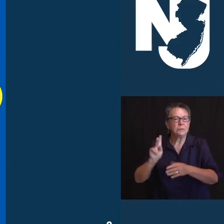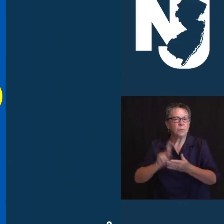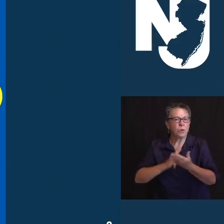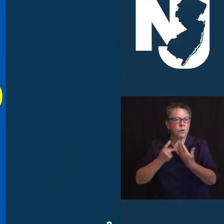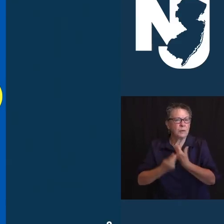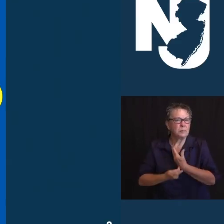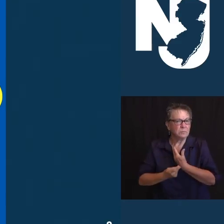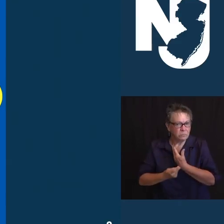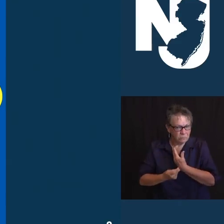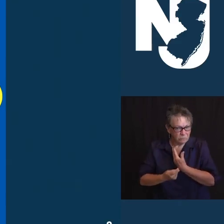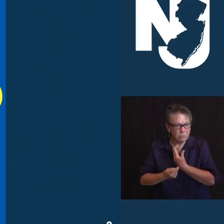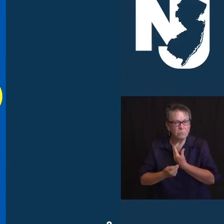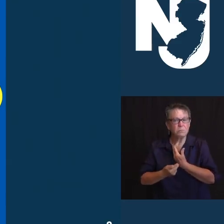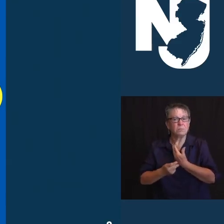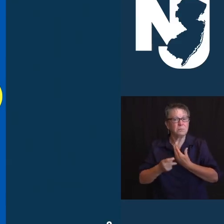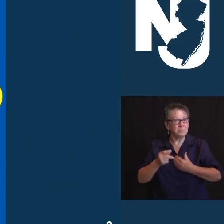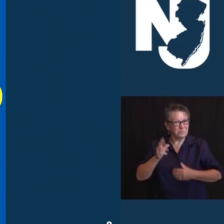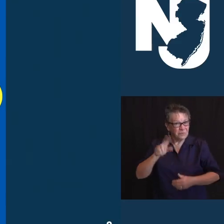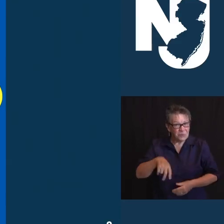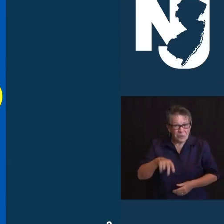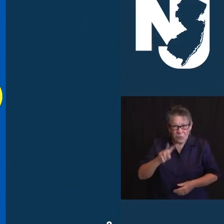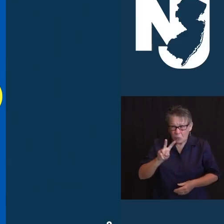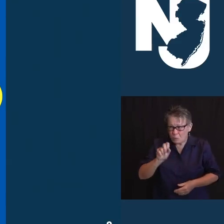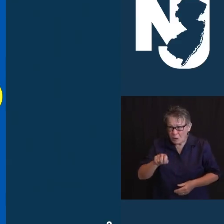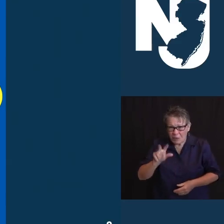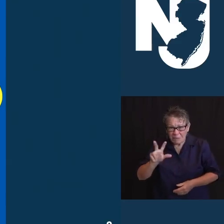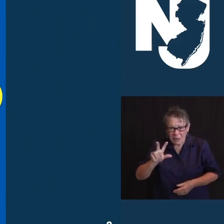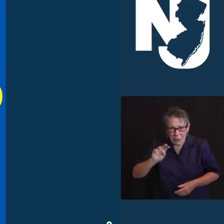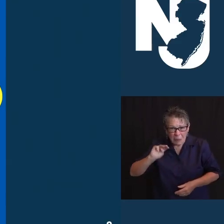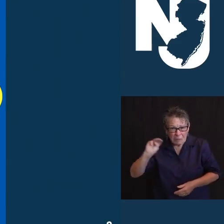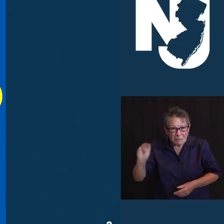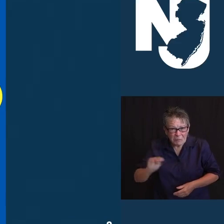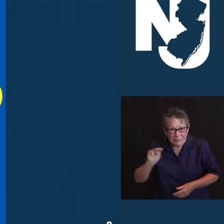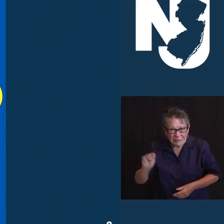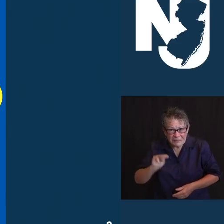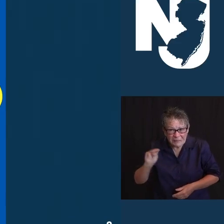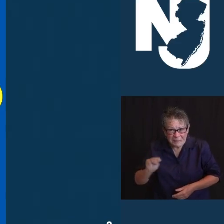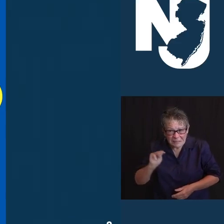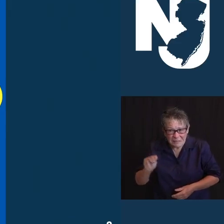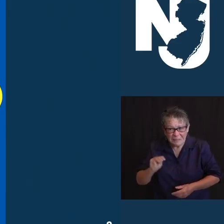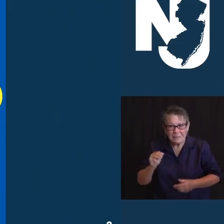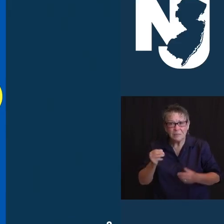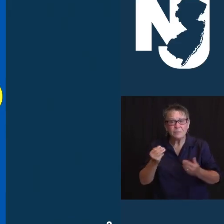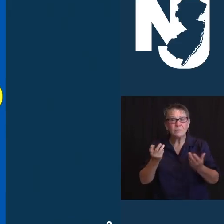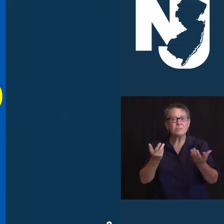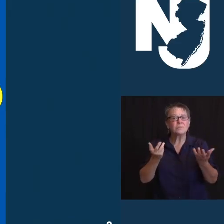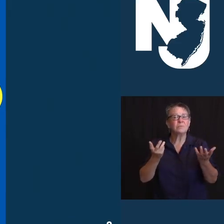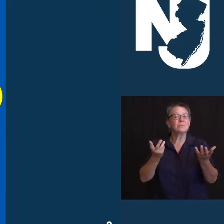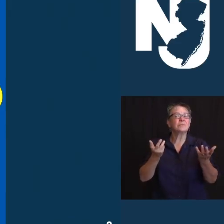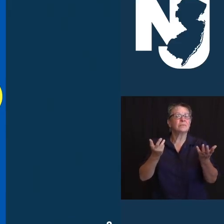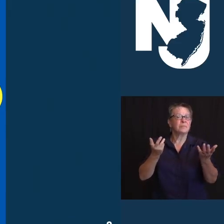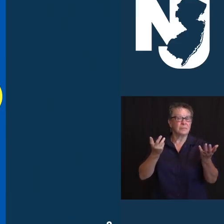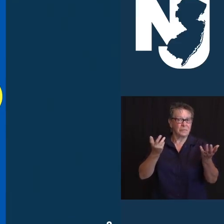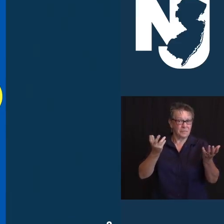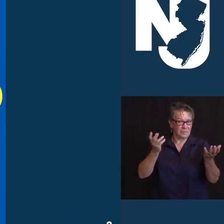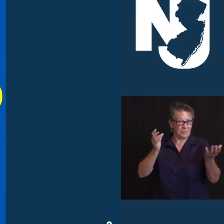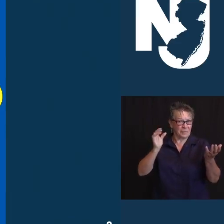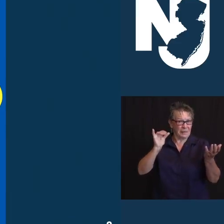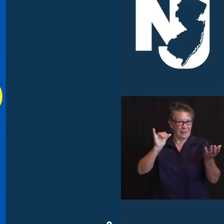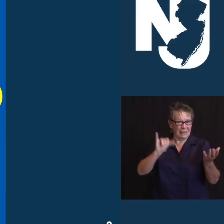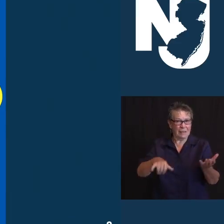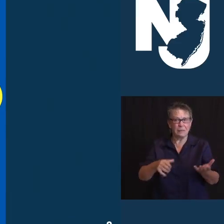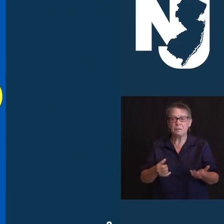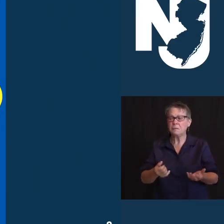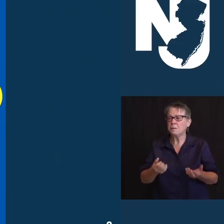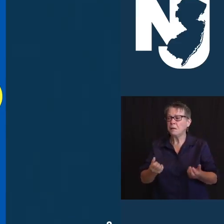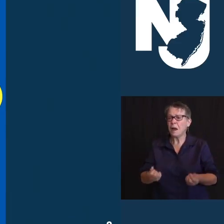that IKEA's New Jersey workers received in unemployment benefits and other supports during the month in which